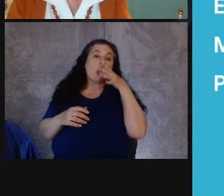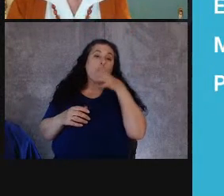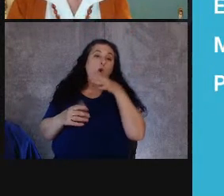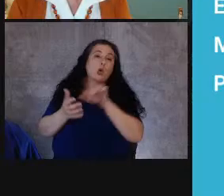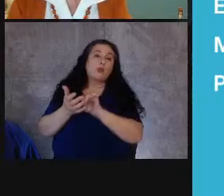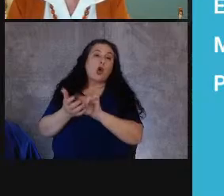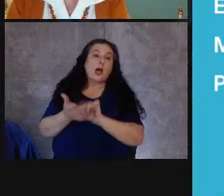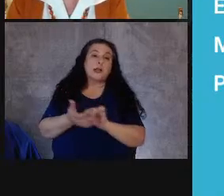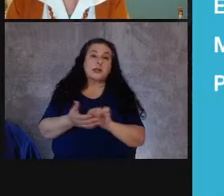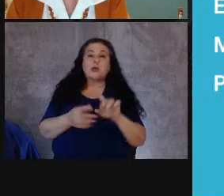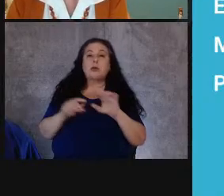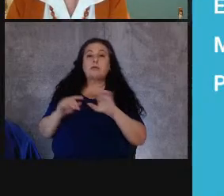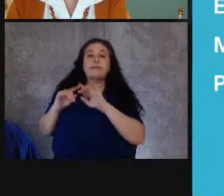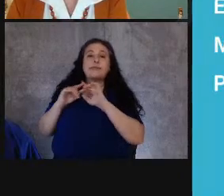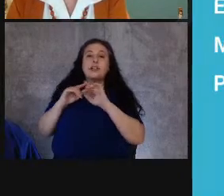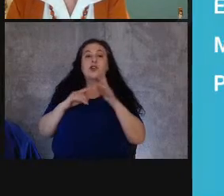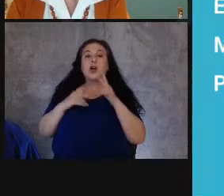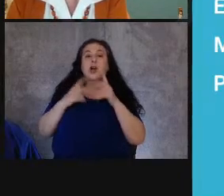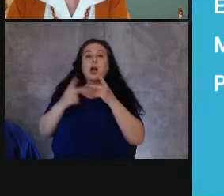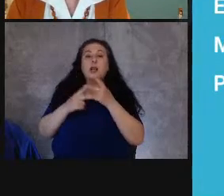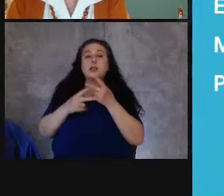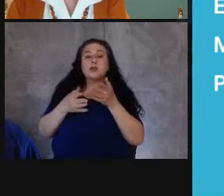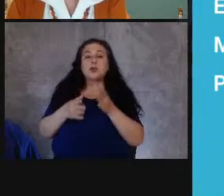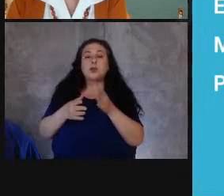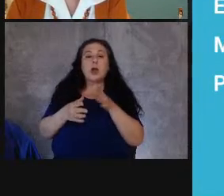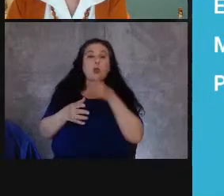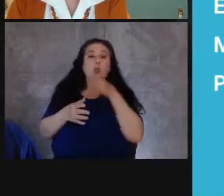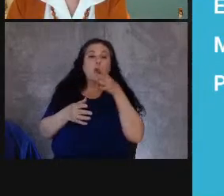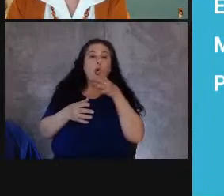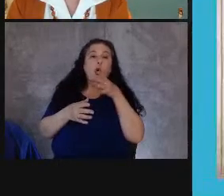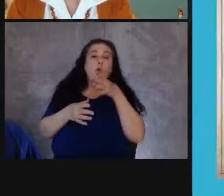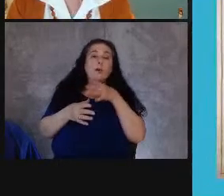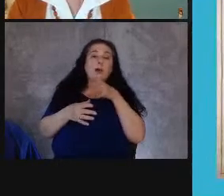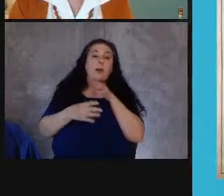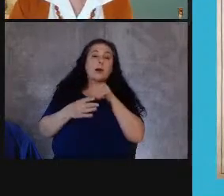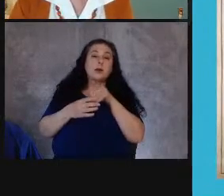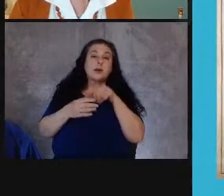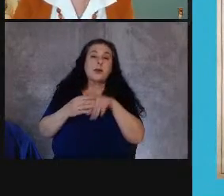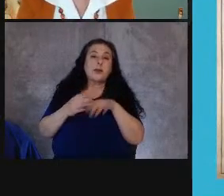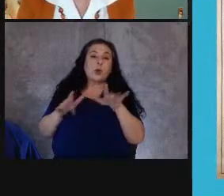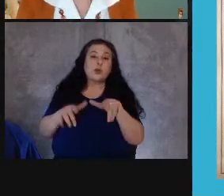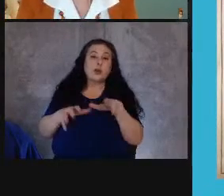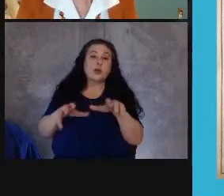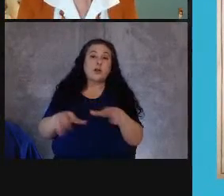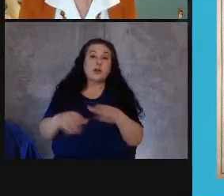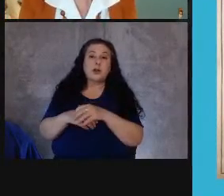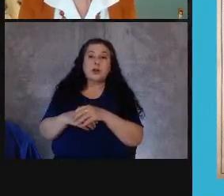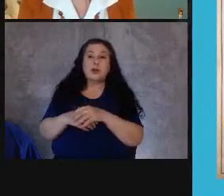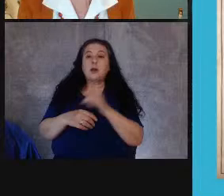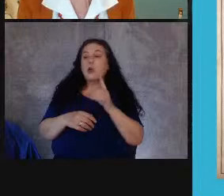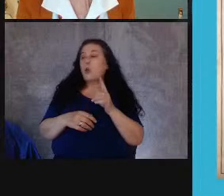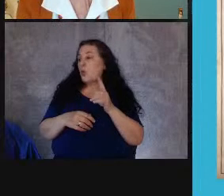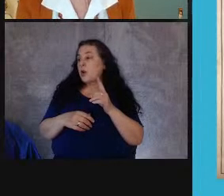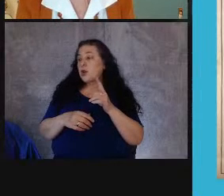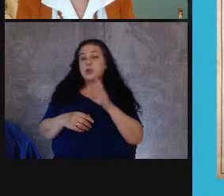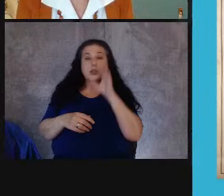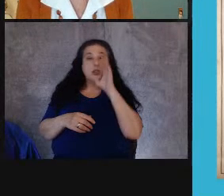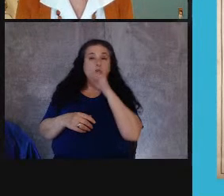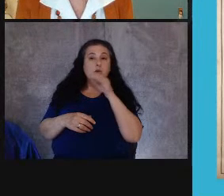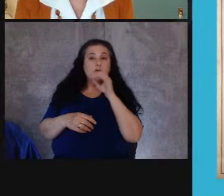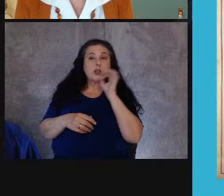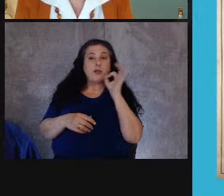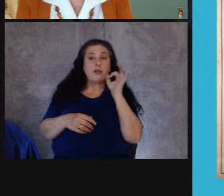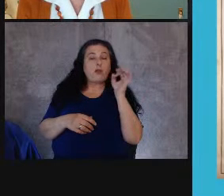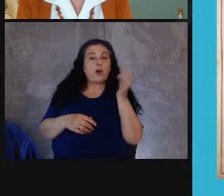all kinds of ways that rural women participated in these activities. One of the strangest of